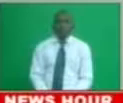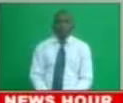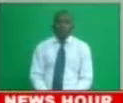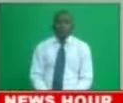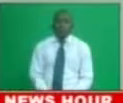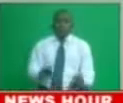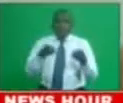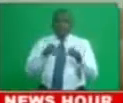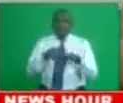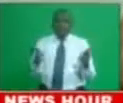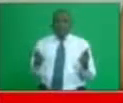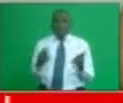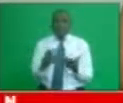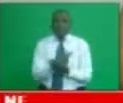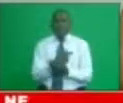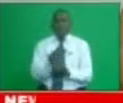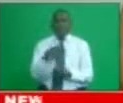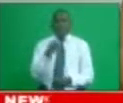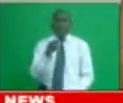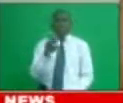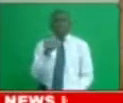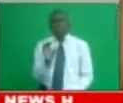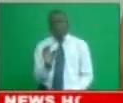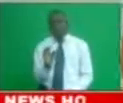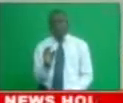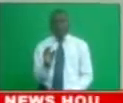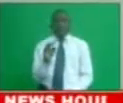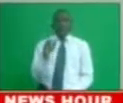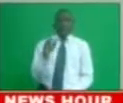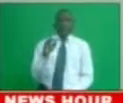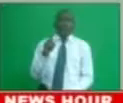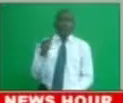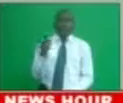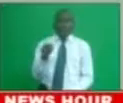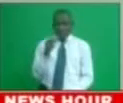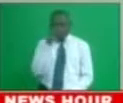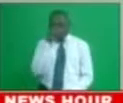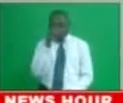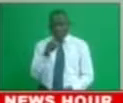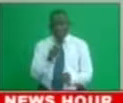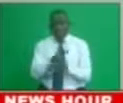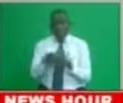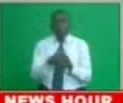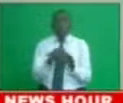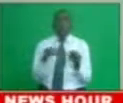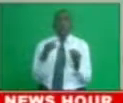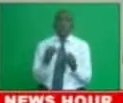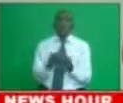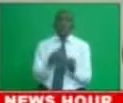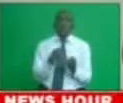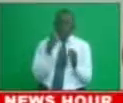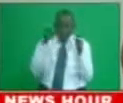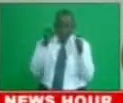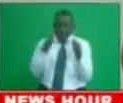The Director General of the Ghana Broadcasting Corporation, Major Albert Donchebe, has urged organizations to pay